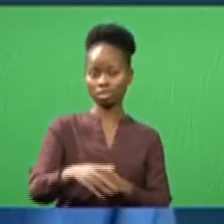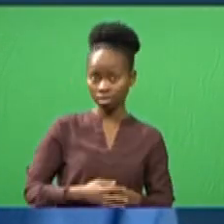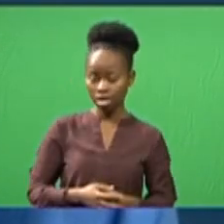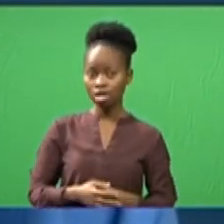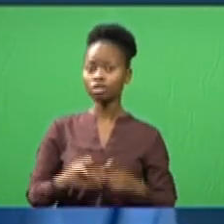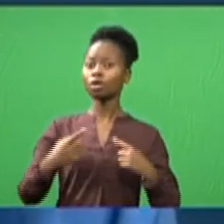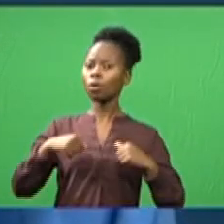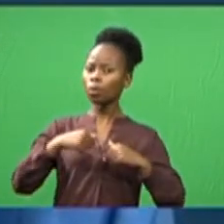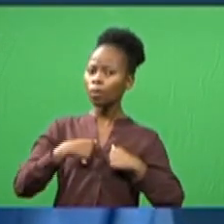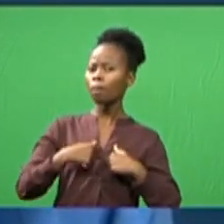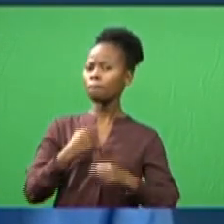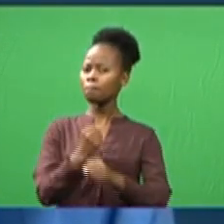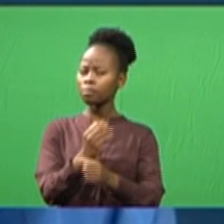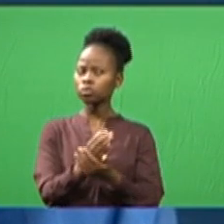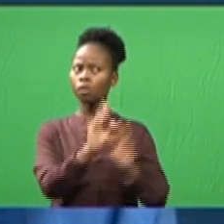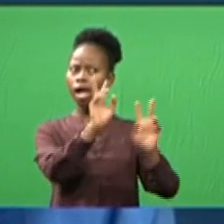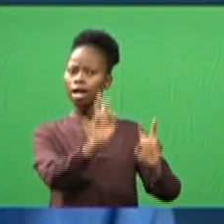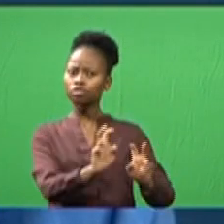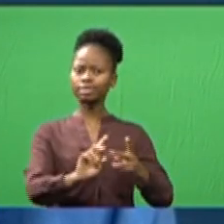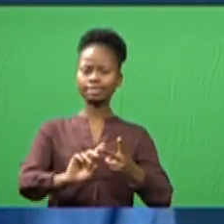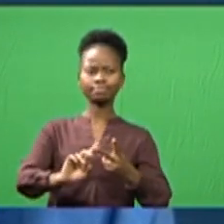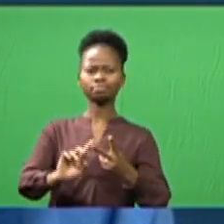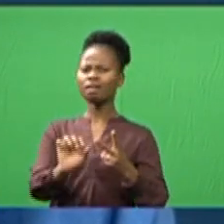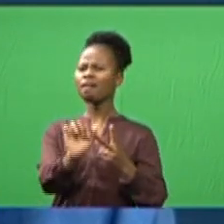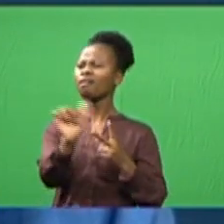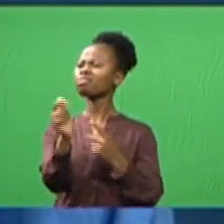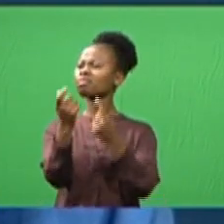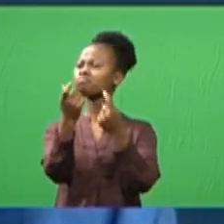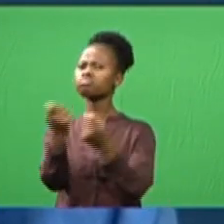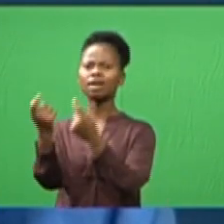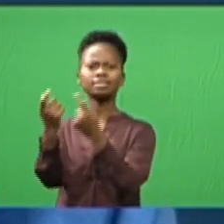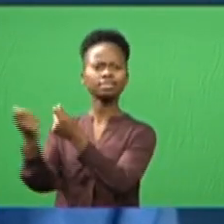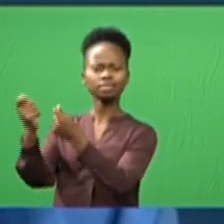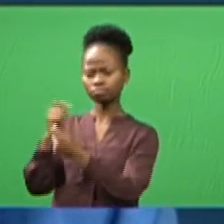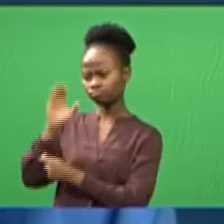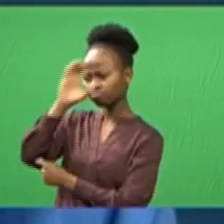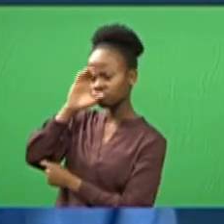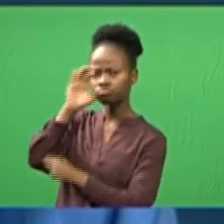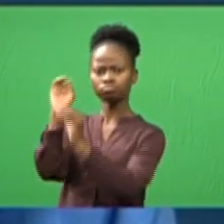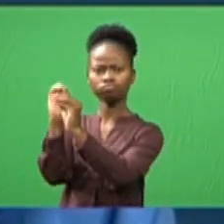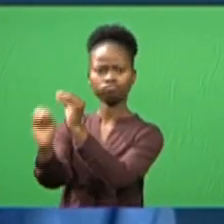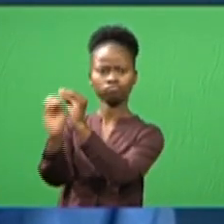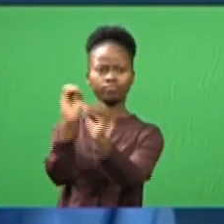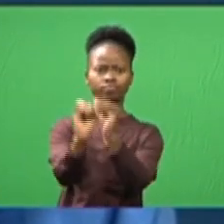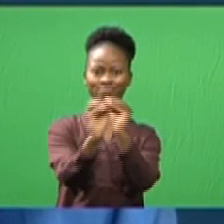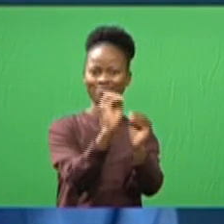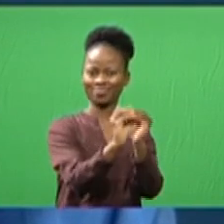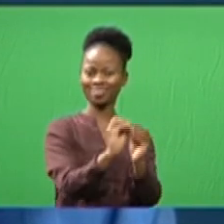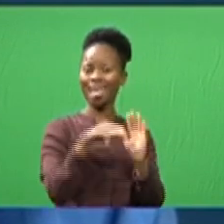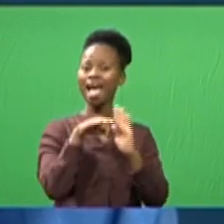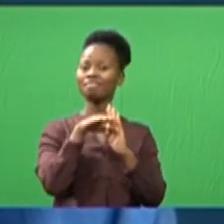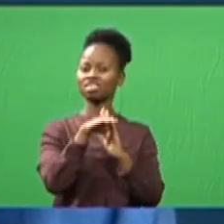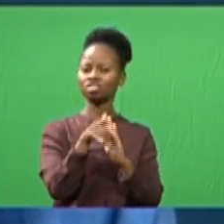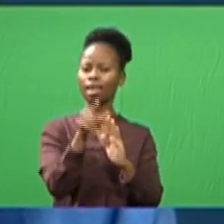the supply of energy, moderating administered price inflation, and keeping wage inflation low into